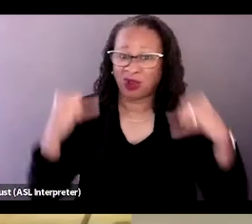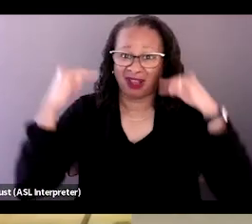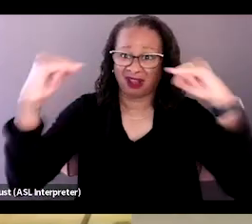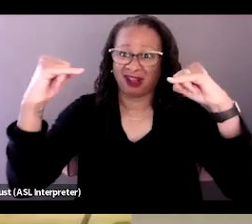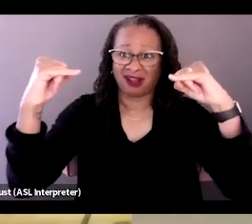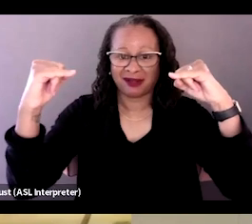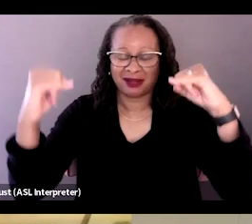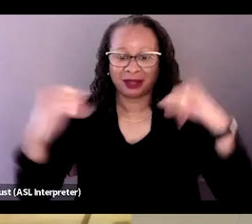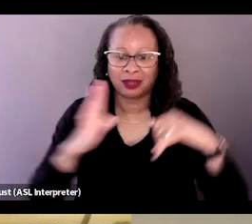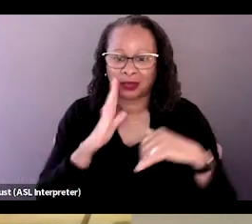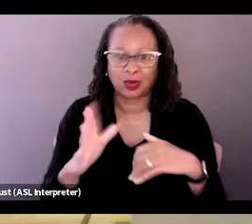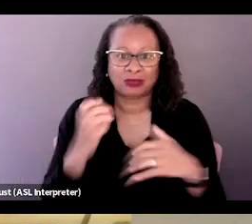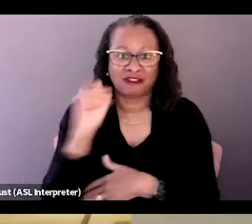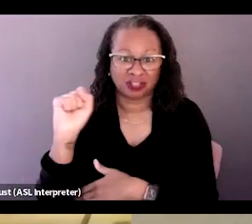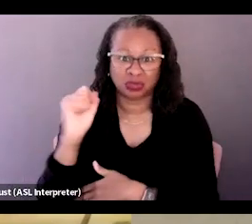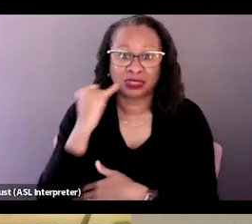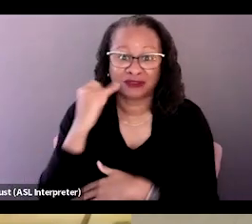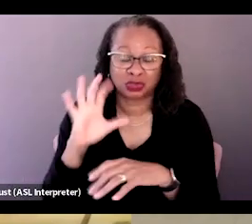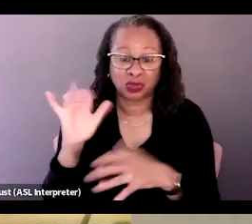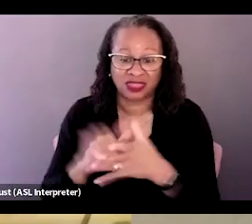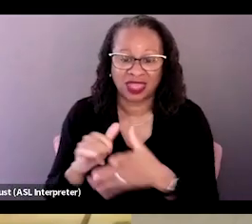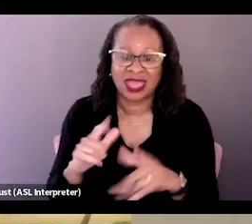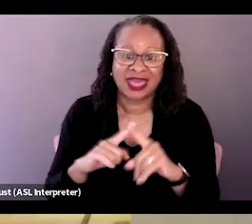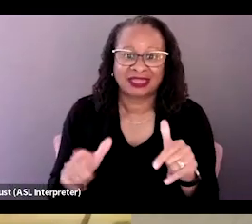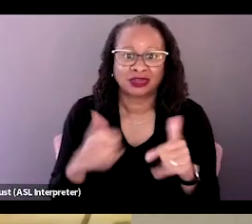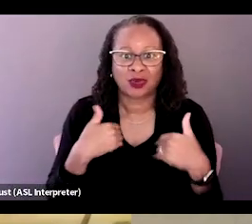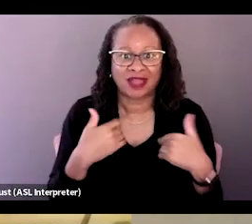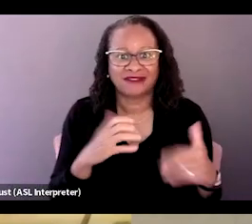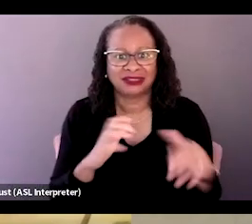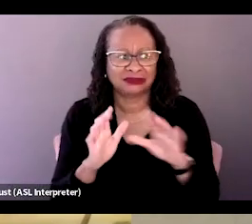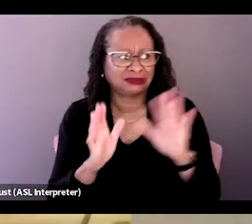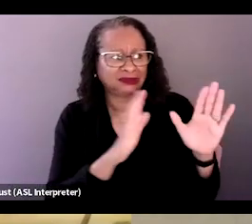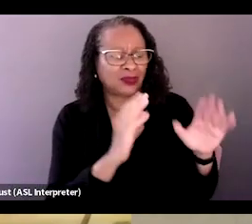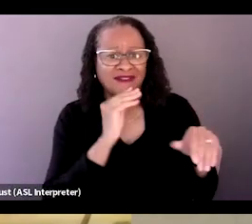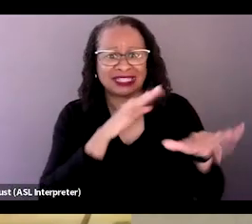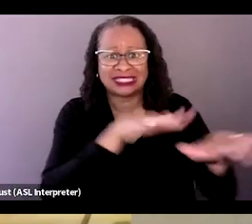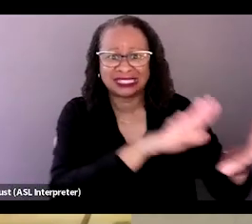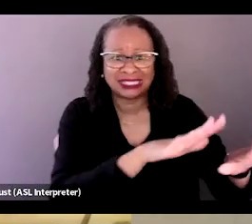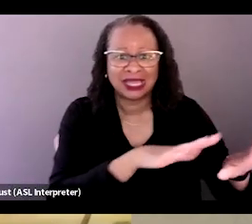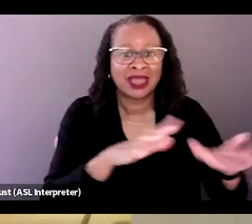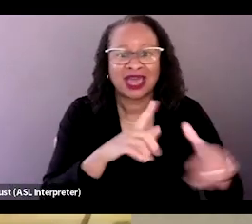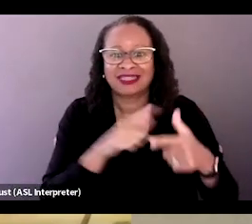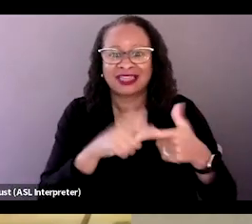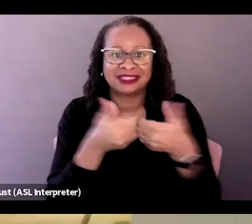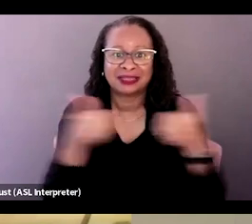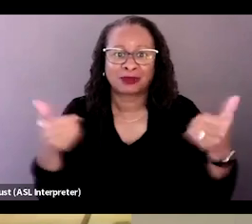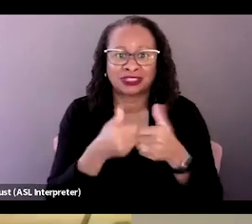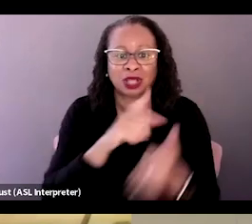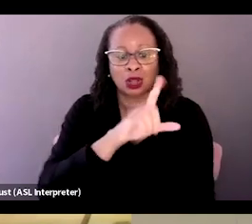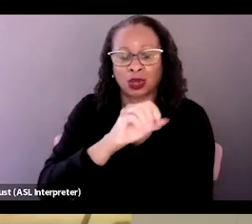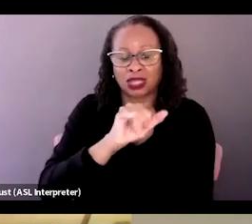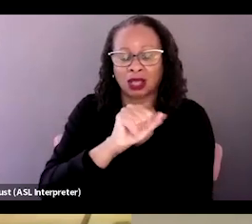because it's going to be a revolution. And then they put it on the sea, but then that divides the loyalists from